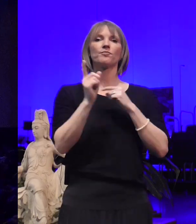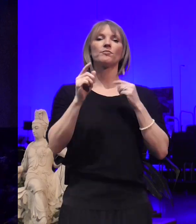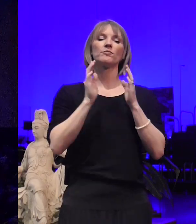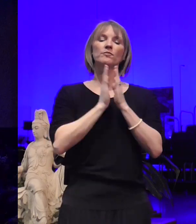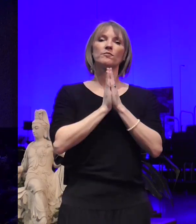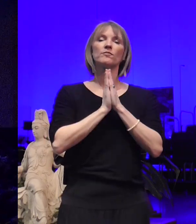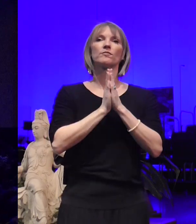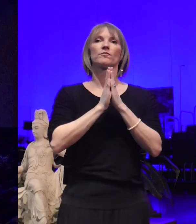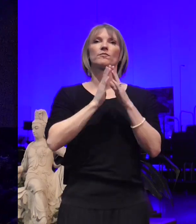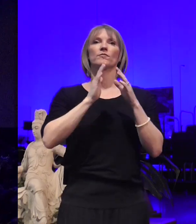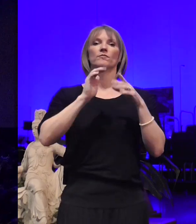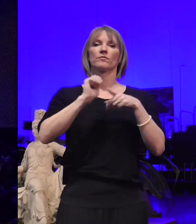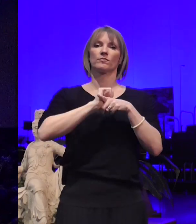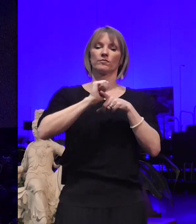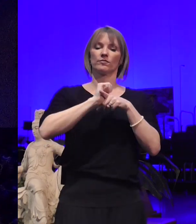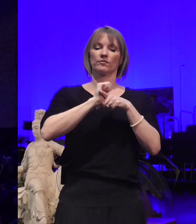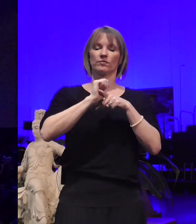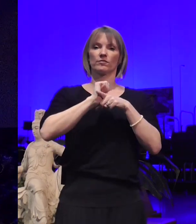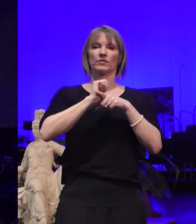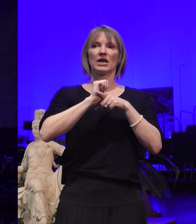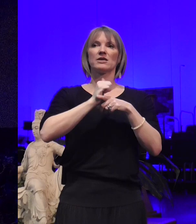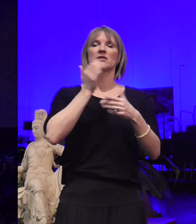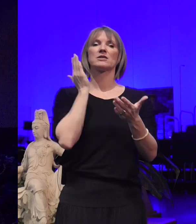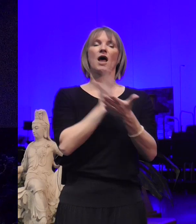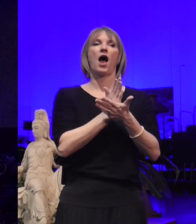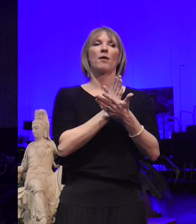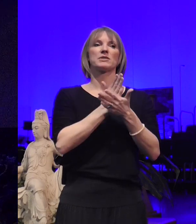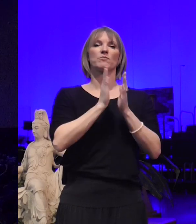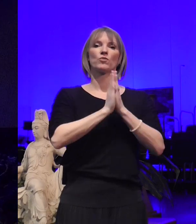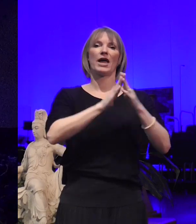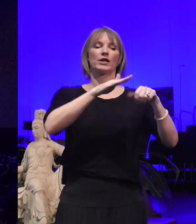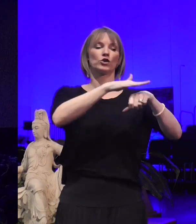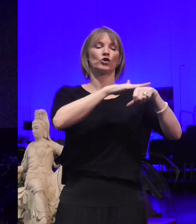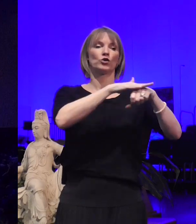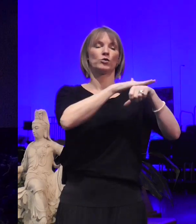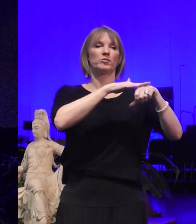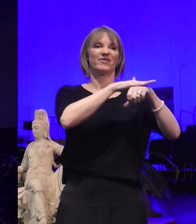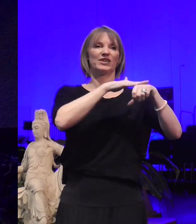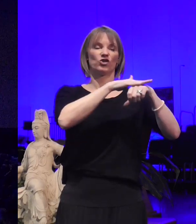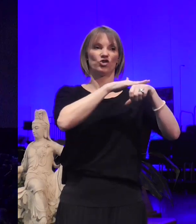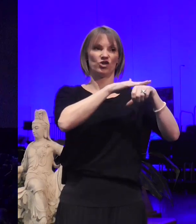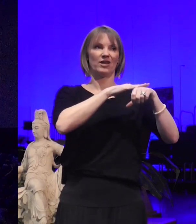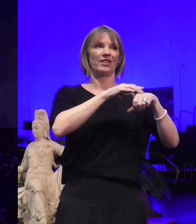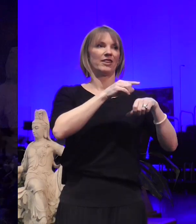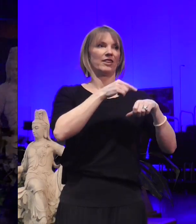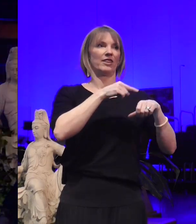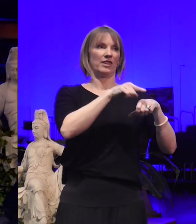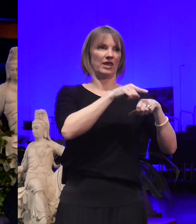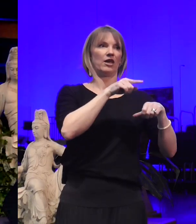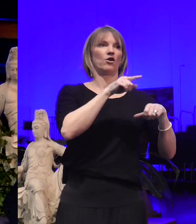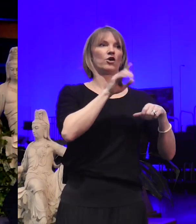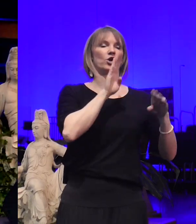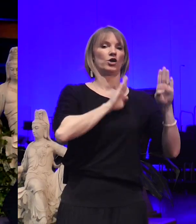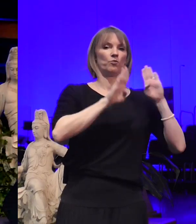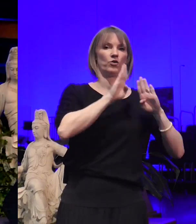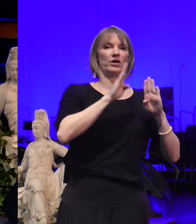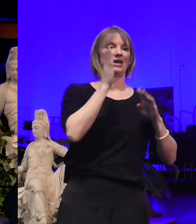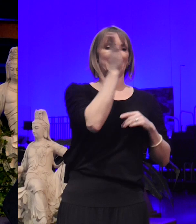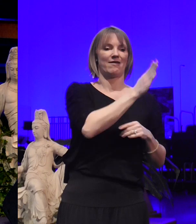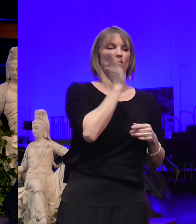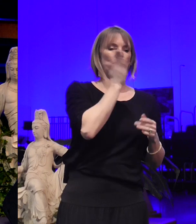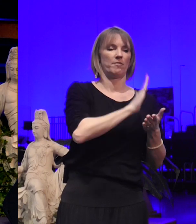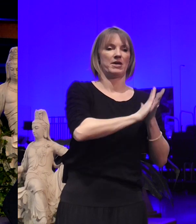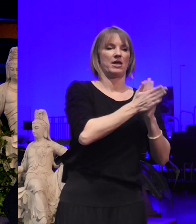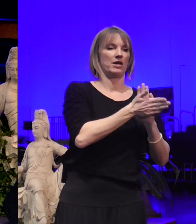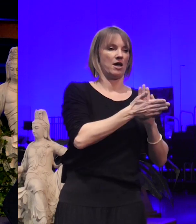training stops praying in the voice of a superficial practitioner that they are worried that they'll never be, but when it becomes